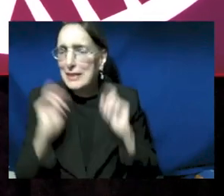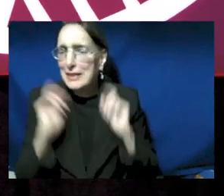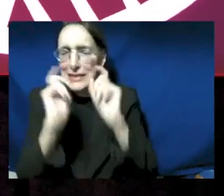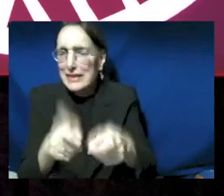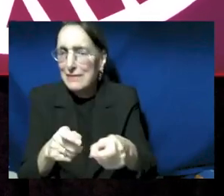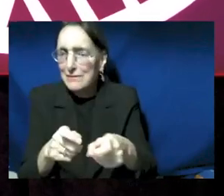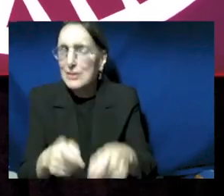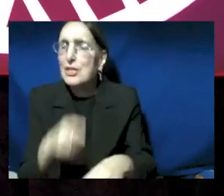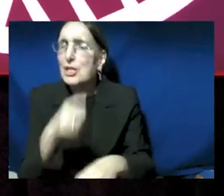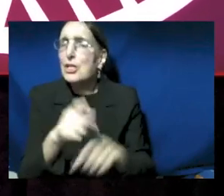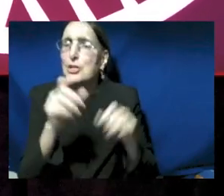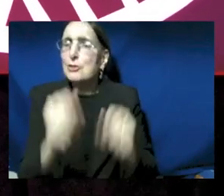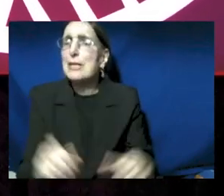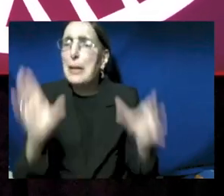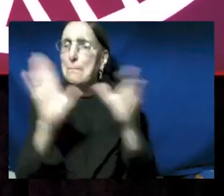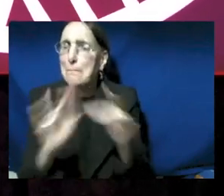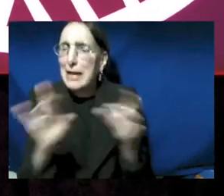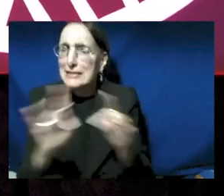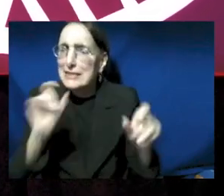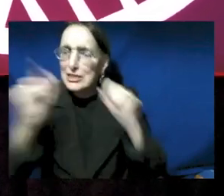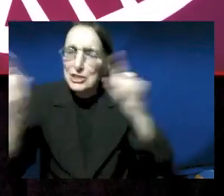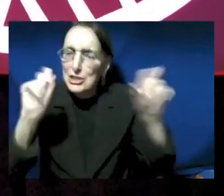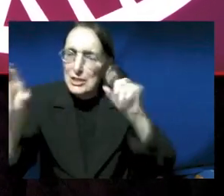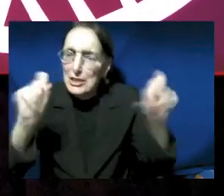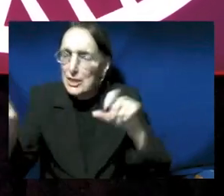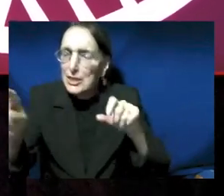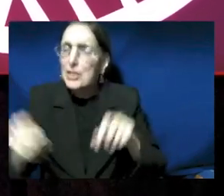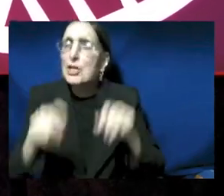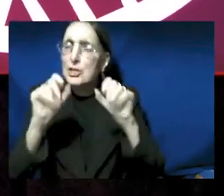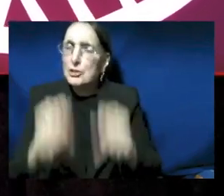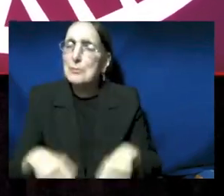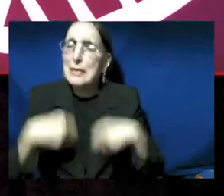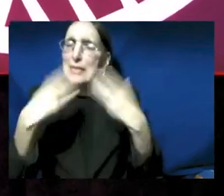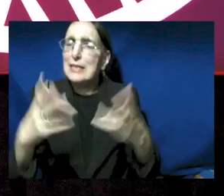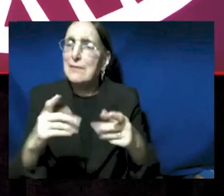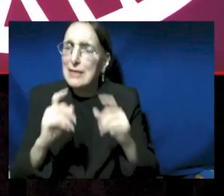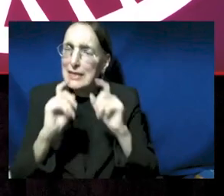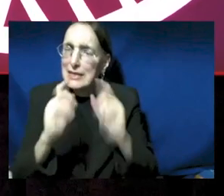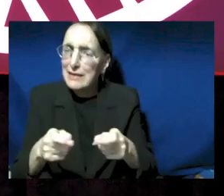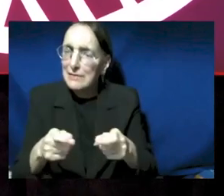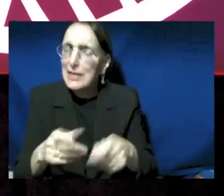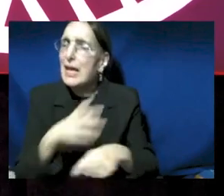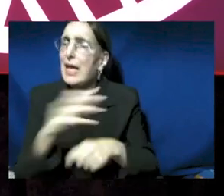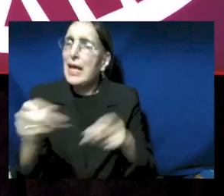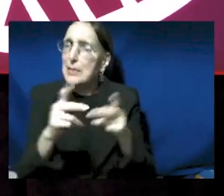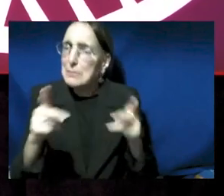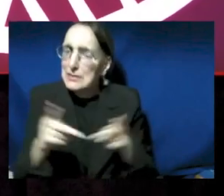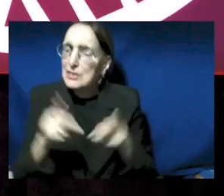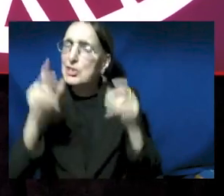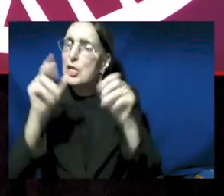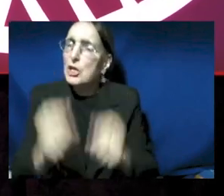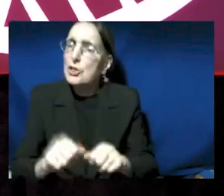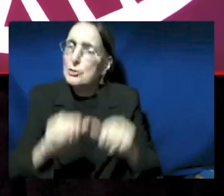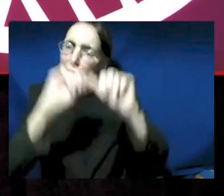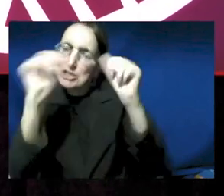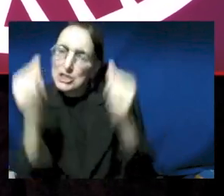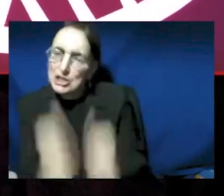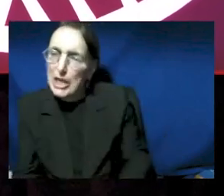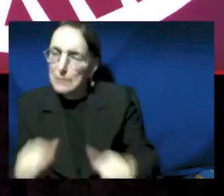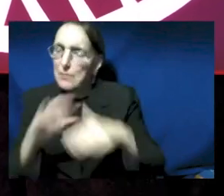actually message. You have been given a gift and a position that you can literally shape the context of